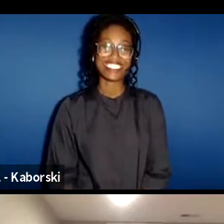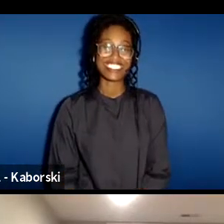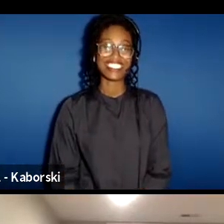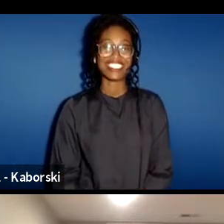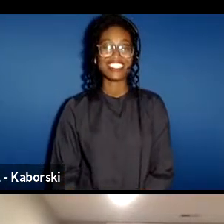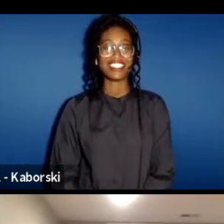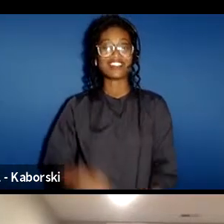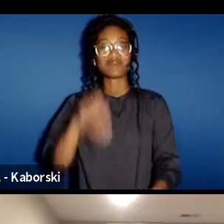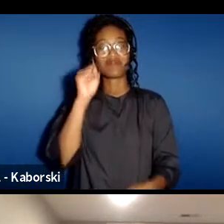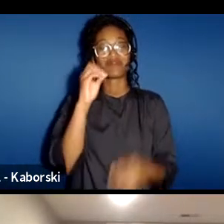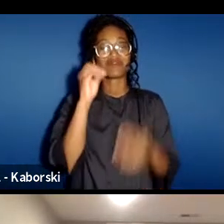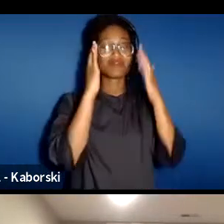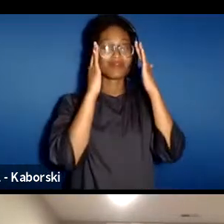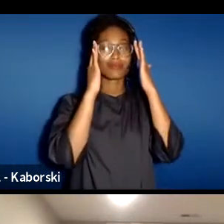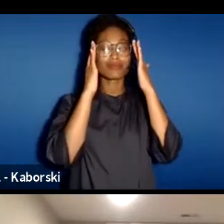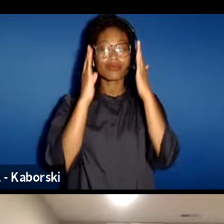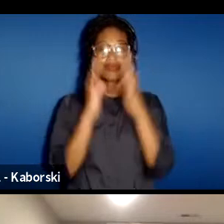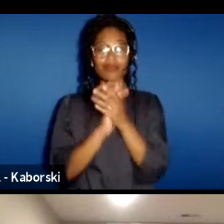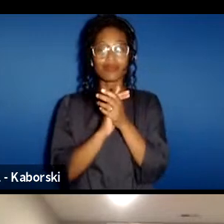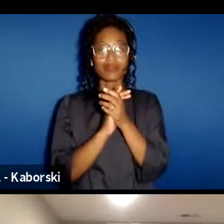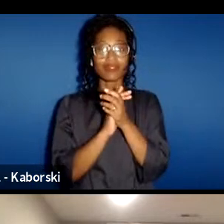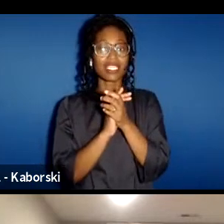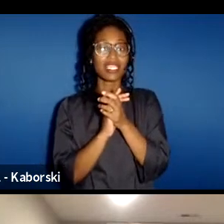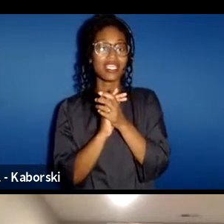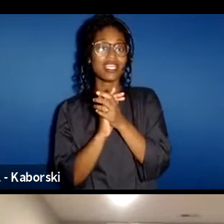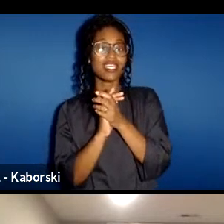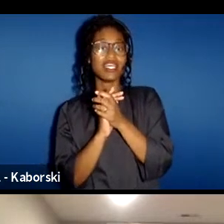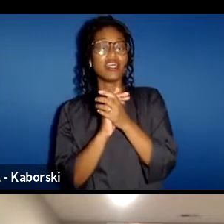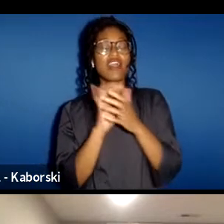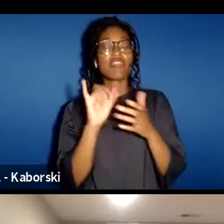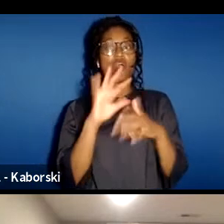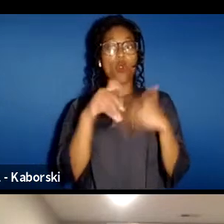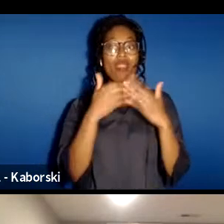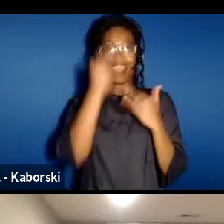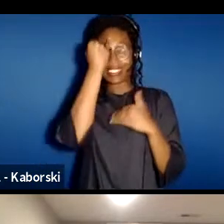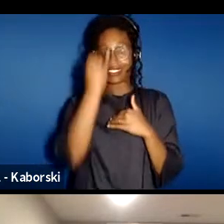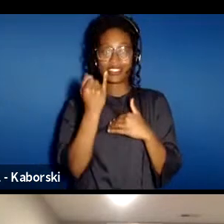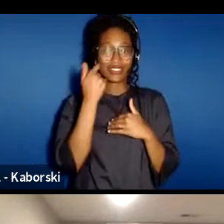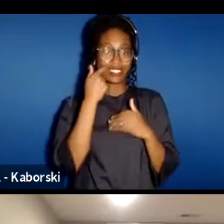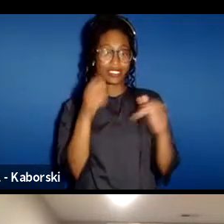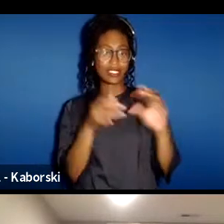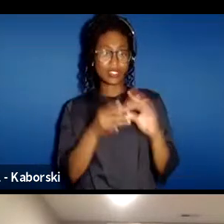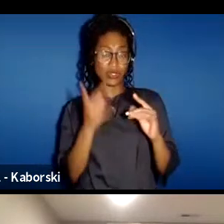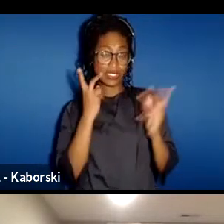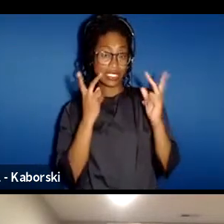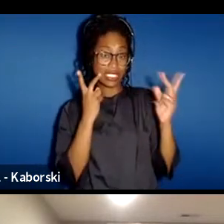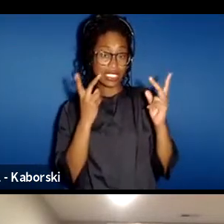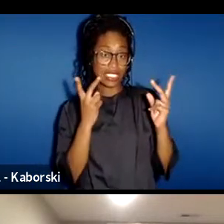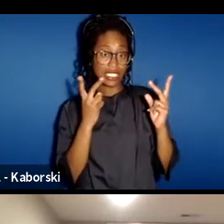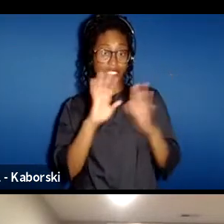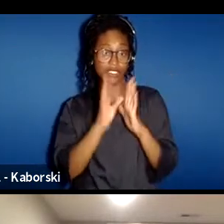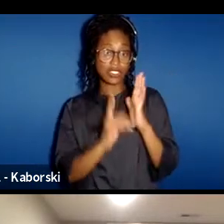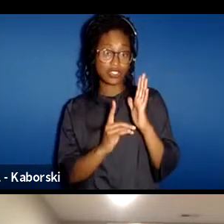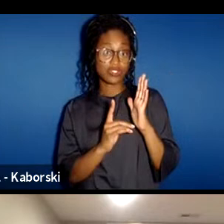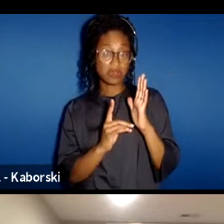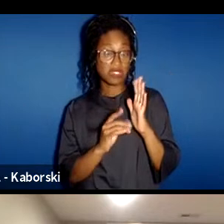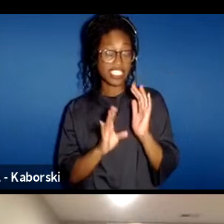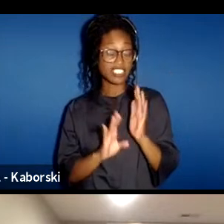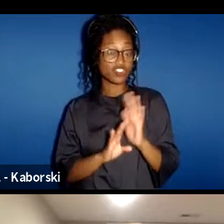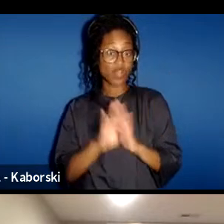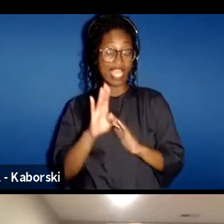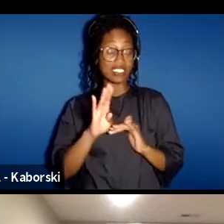So kind of rolling off that whole idea, do you guys see design trends